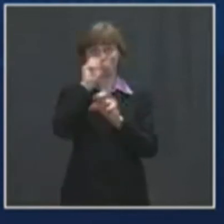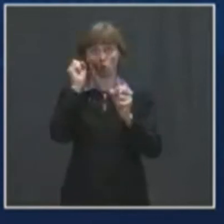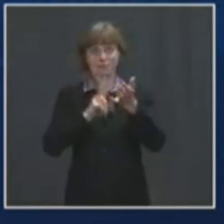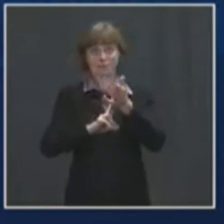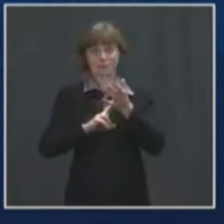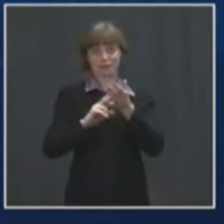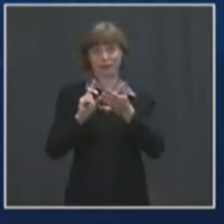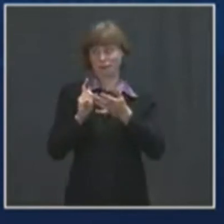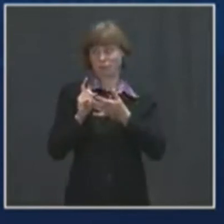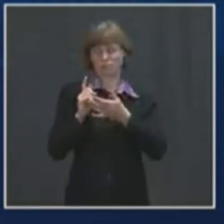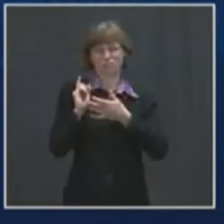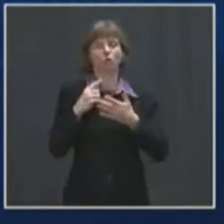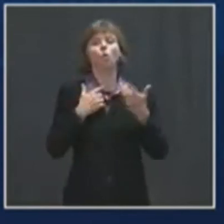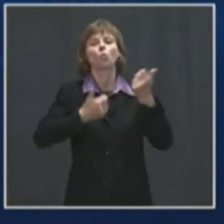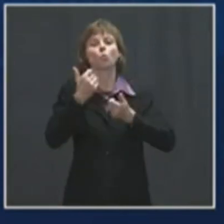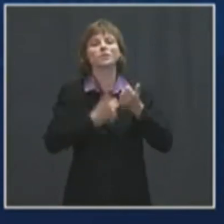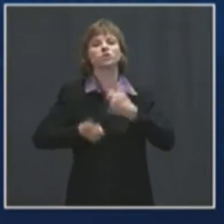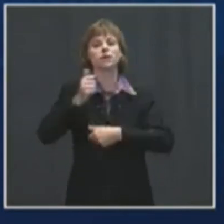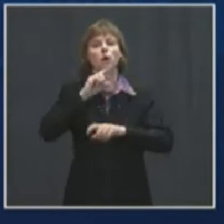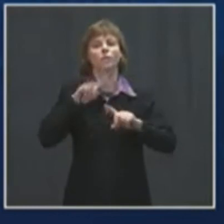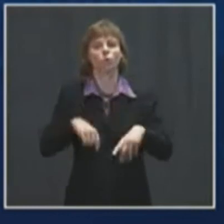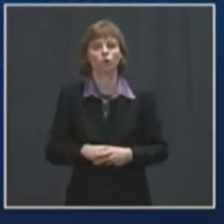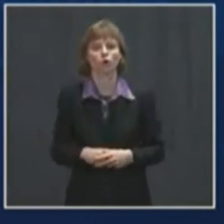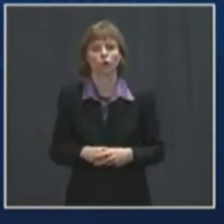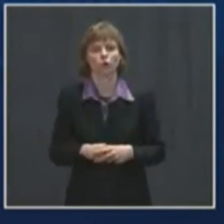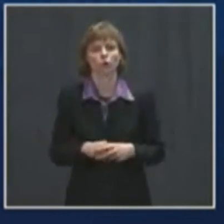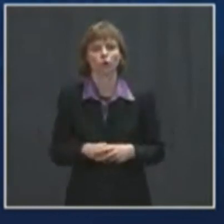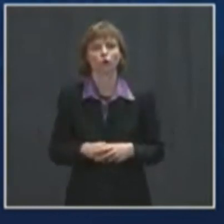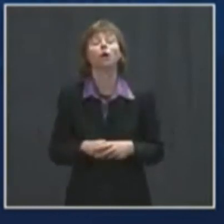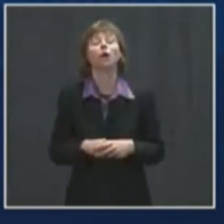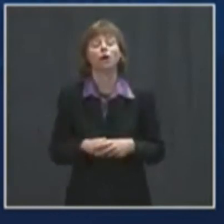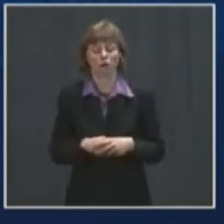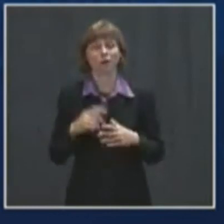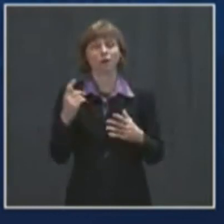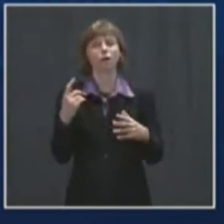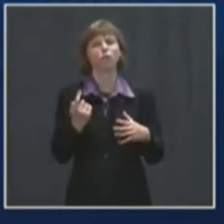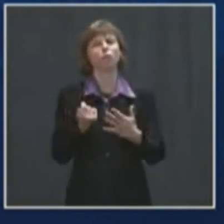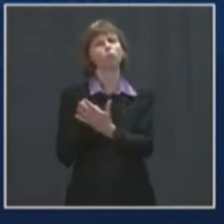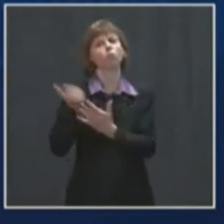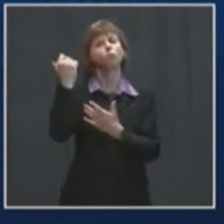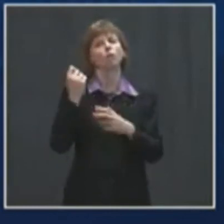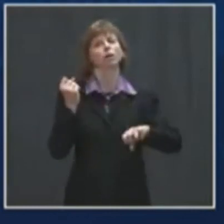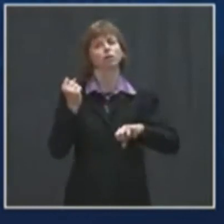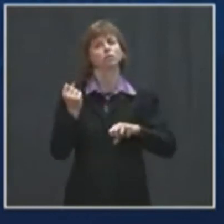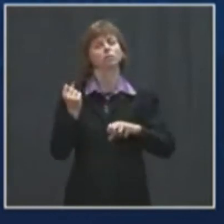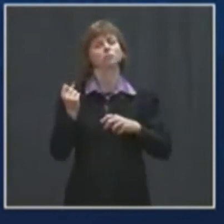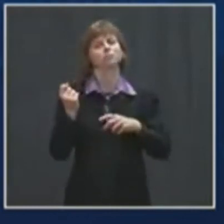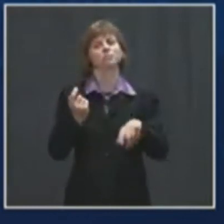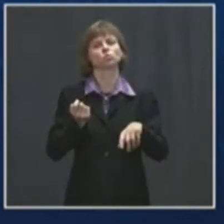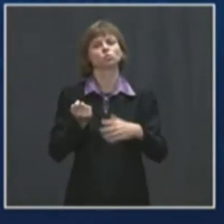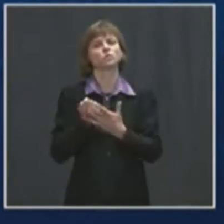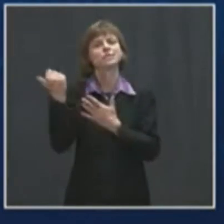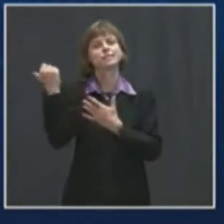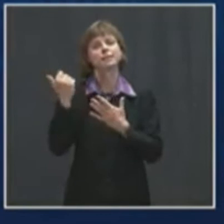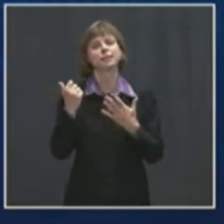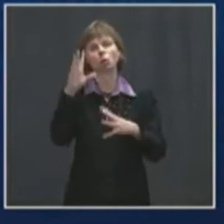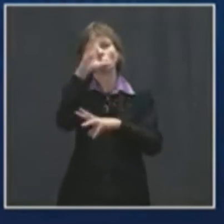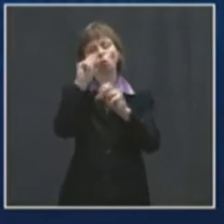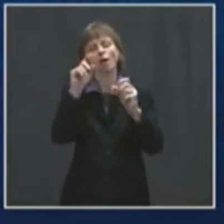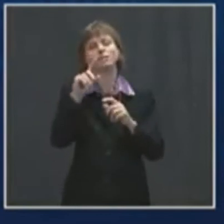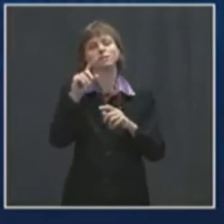week. Which executive? Which one? Rescinding President Trump's policy, which stopped catch and release. They're saying